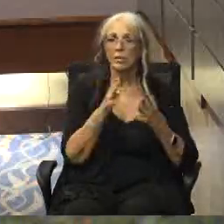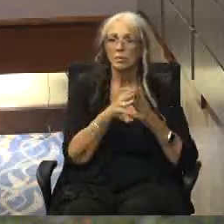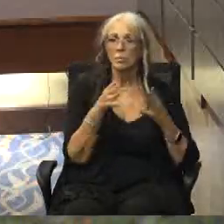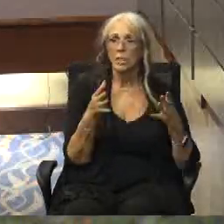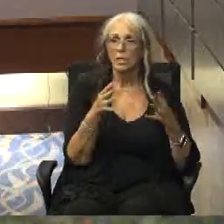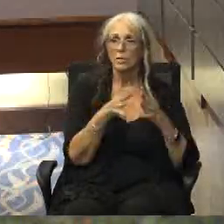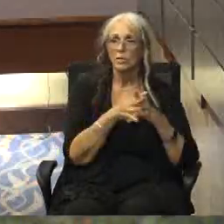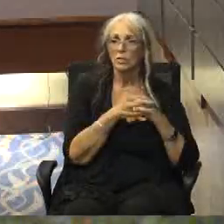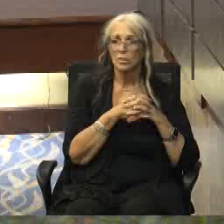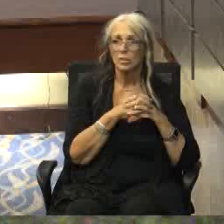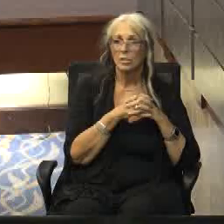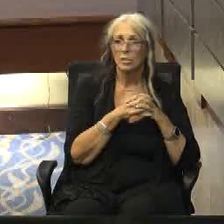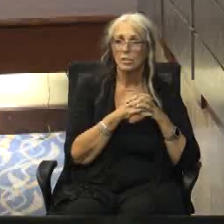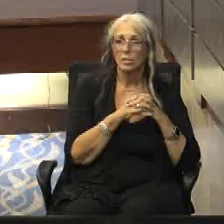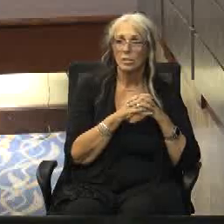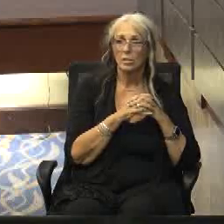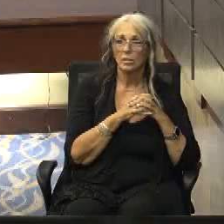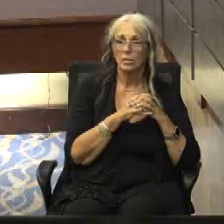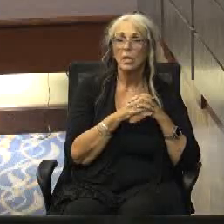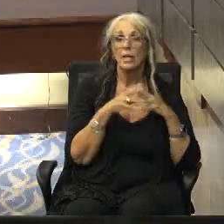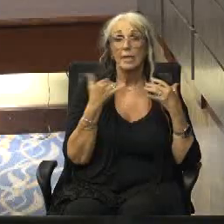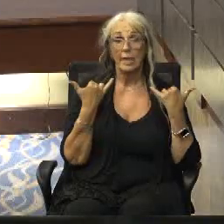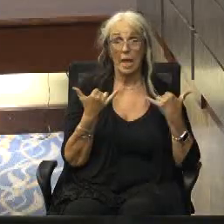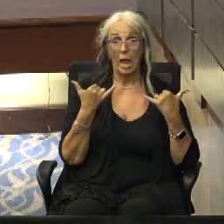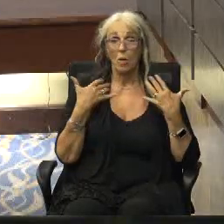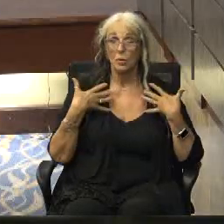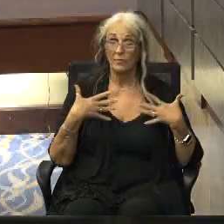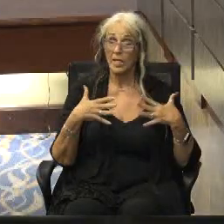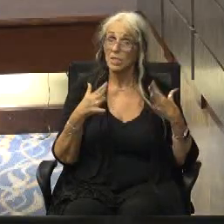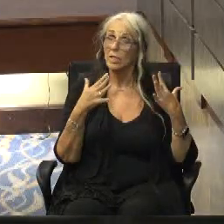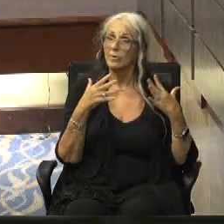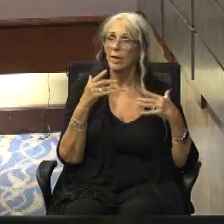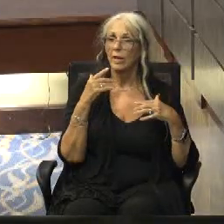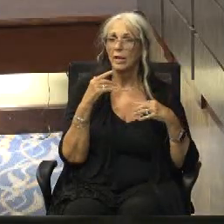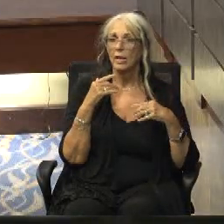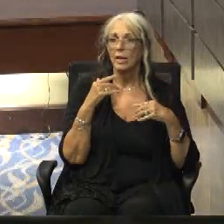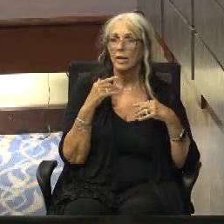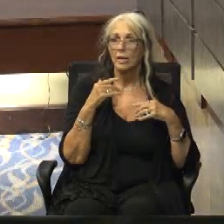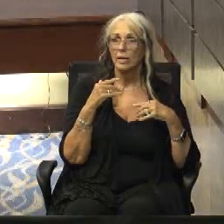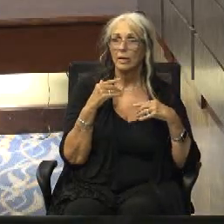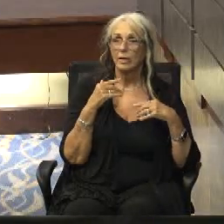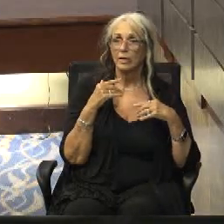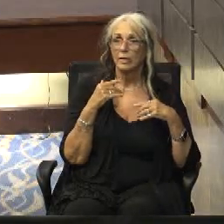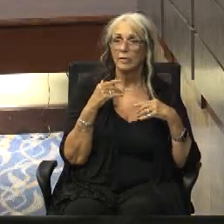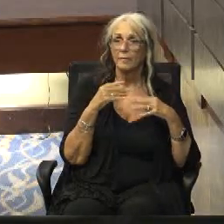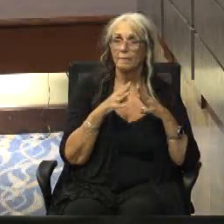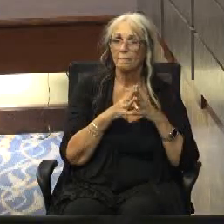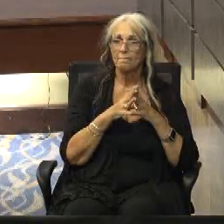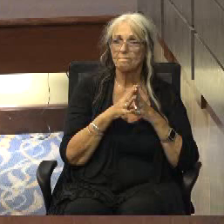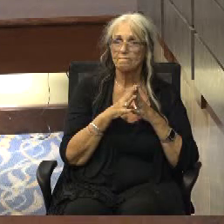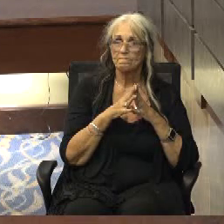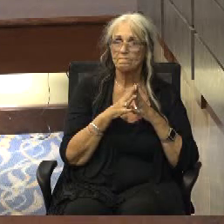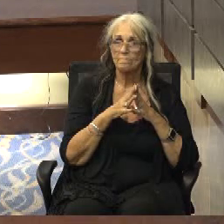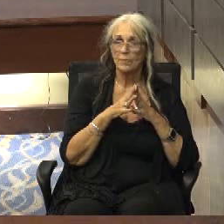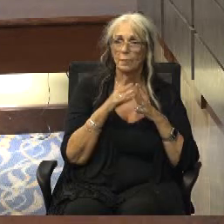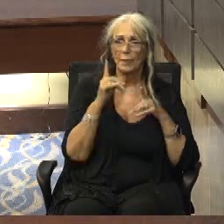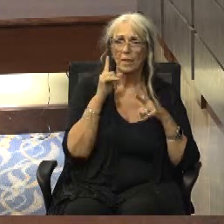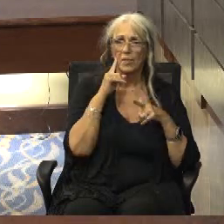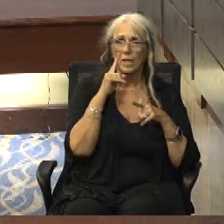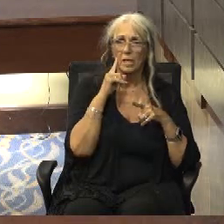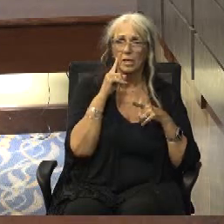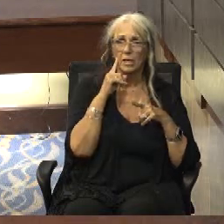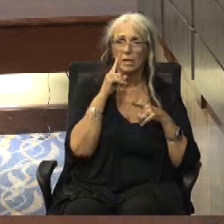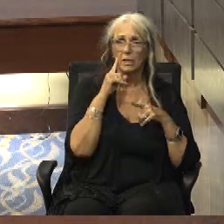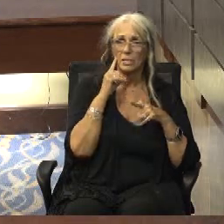this. I'll just wrap it up, and I think identity matters. I think that this will be something that